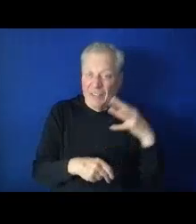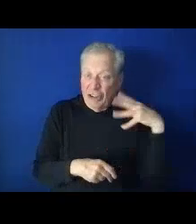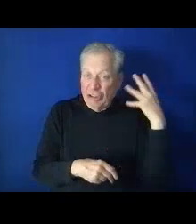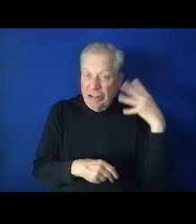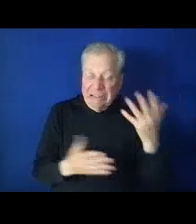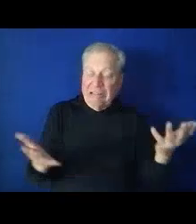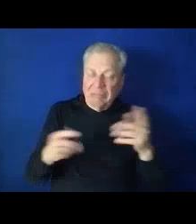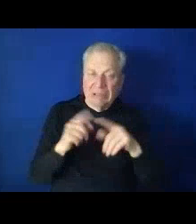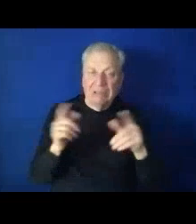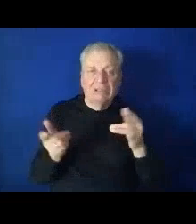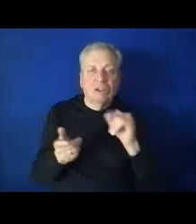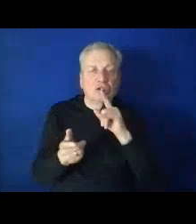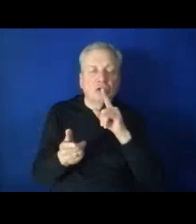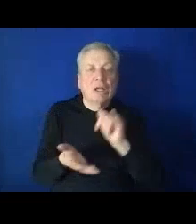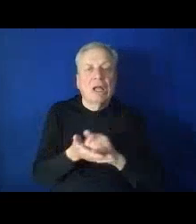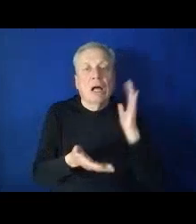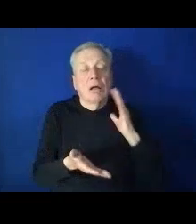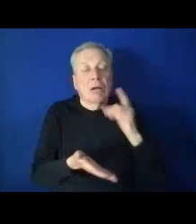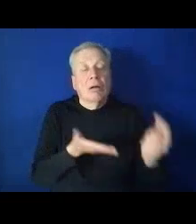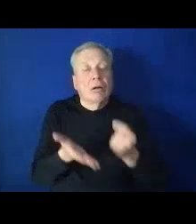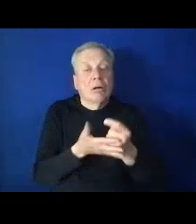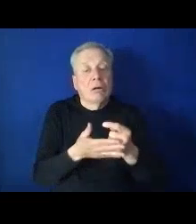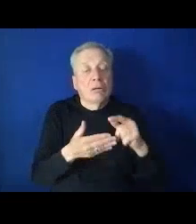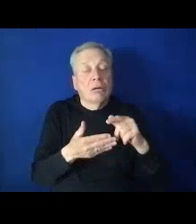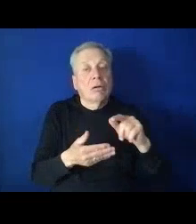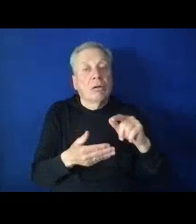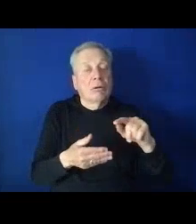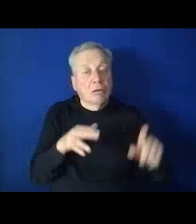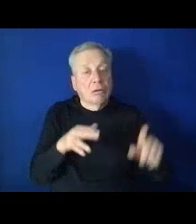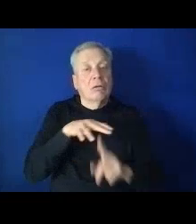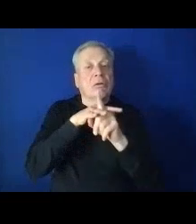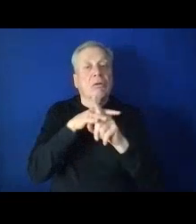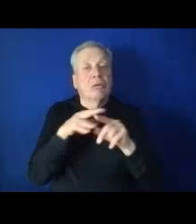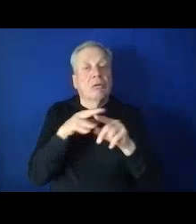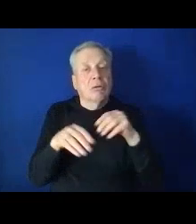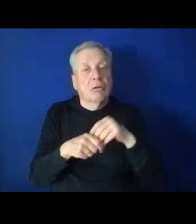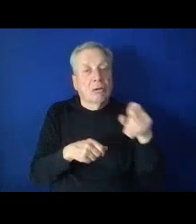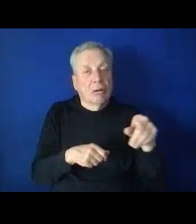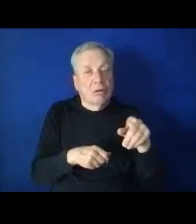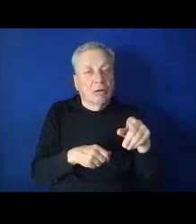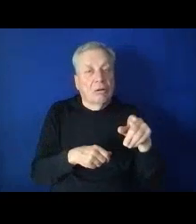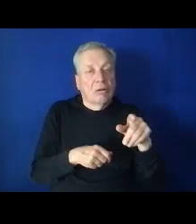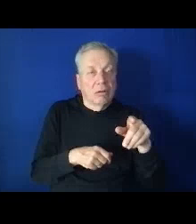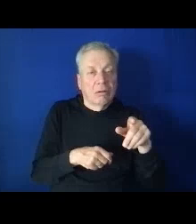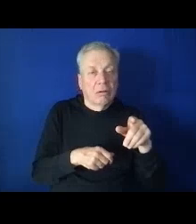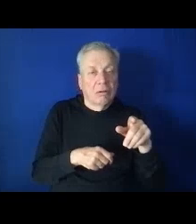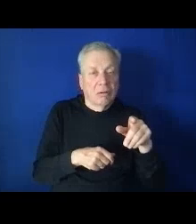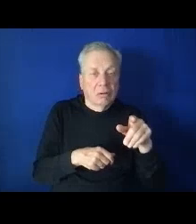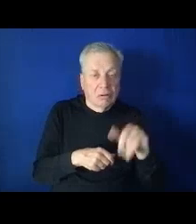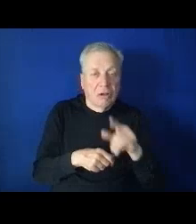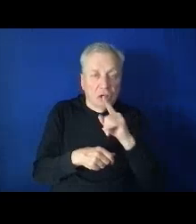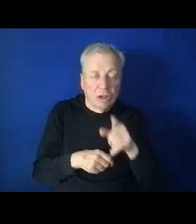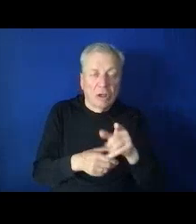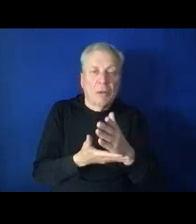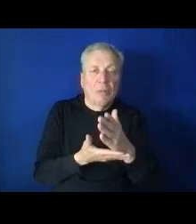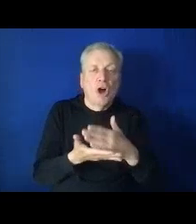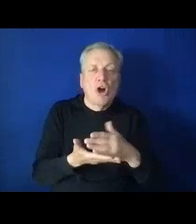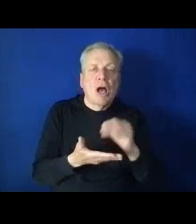originally introduced to the US, is to eat it and take away madness. It is part